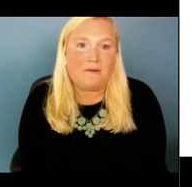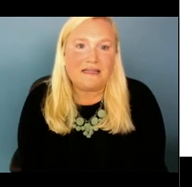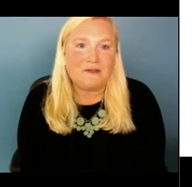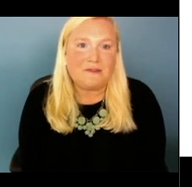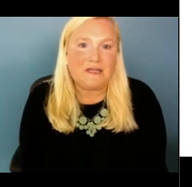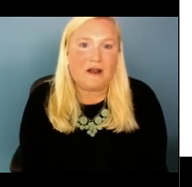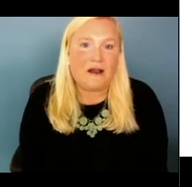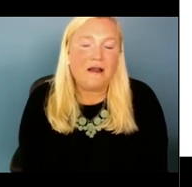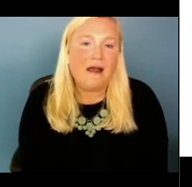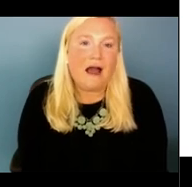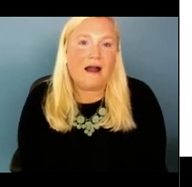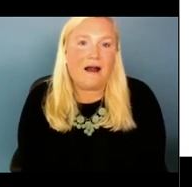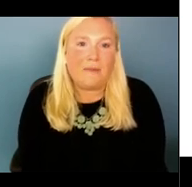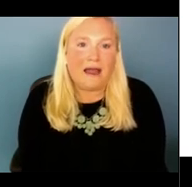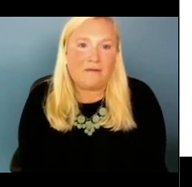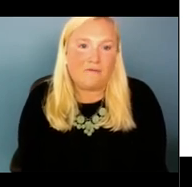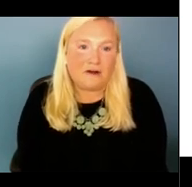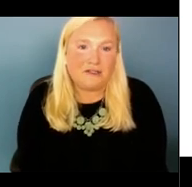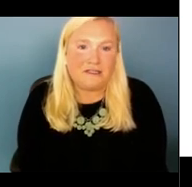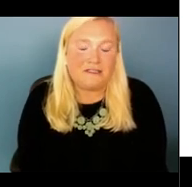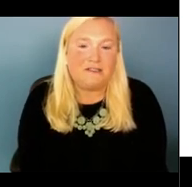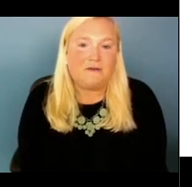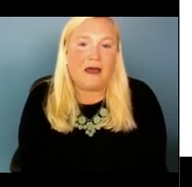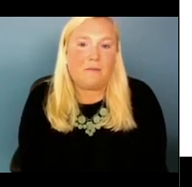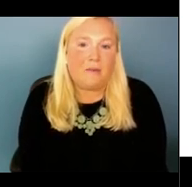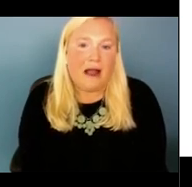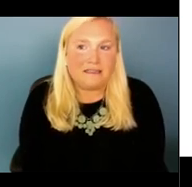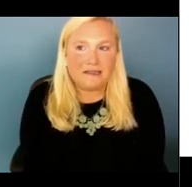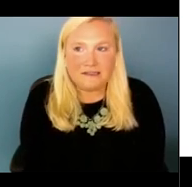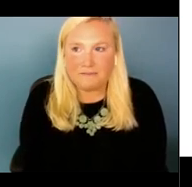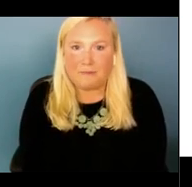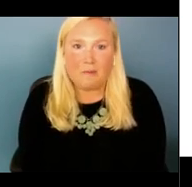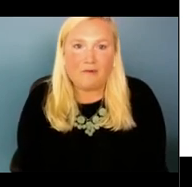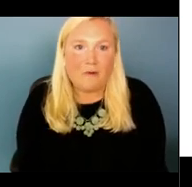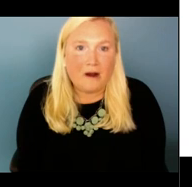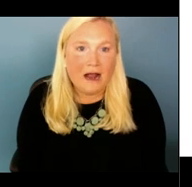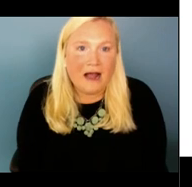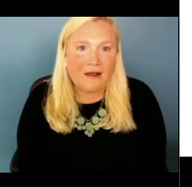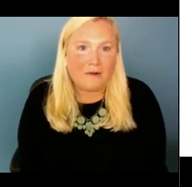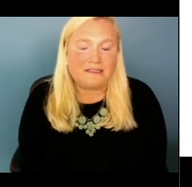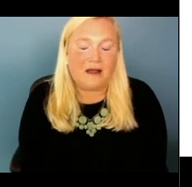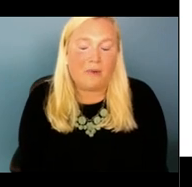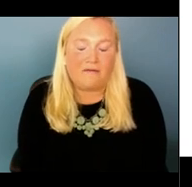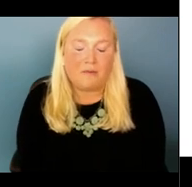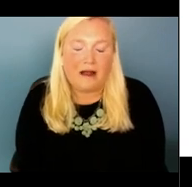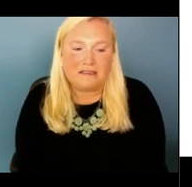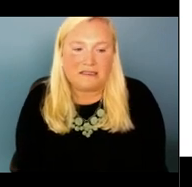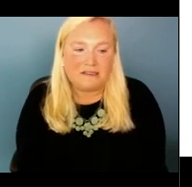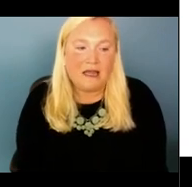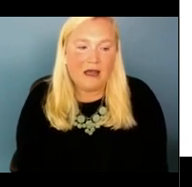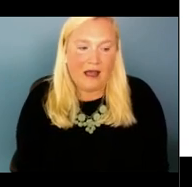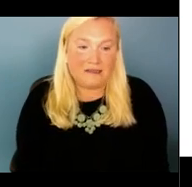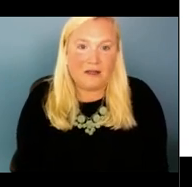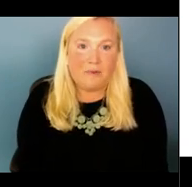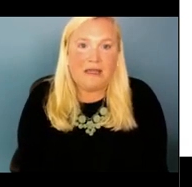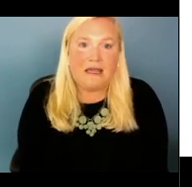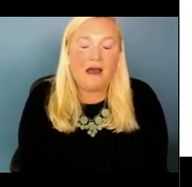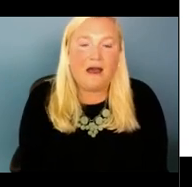particularly working with kids who stutter, and I'm fortunate to do that in my practice. Before I was a private